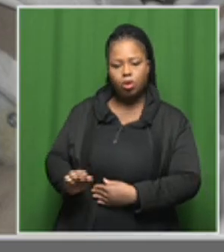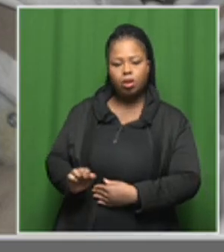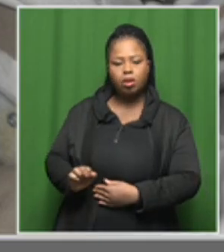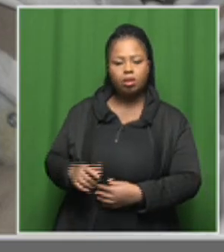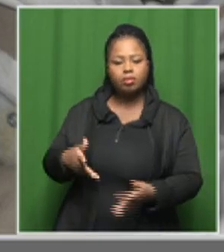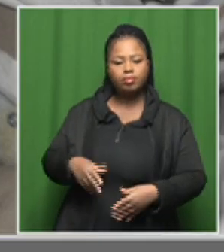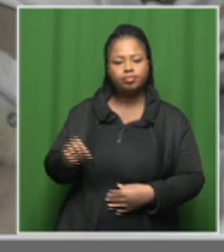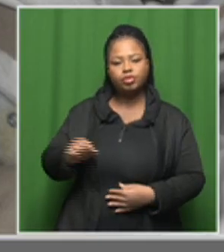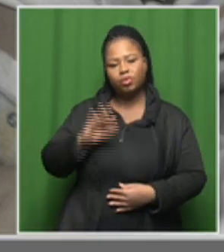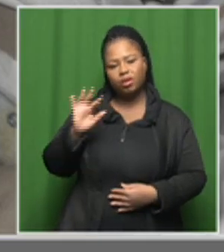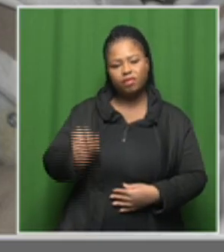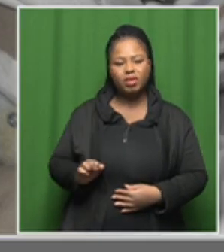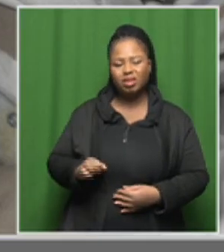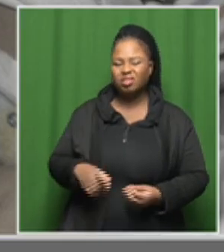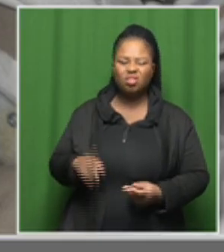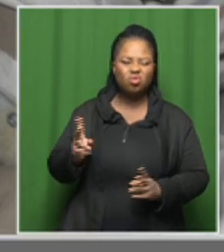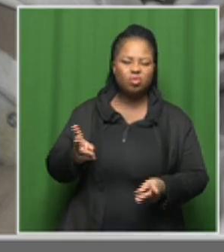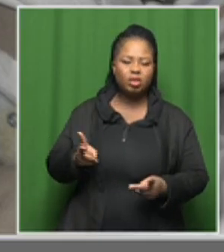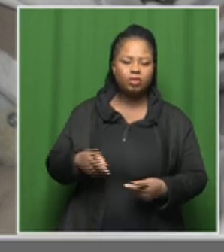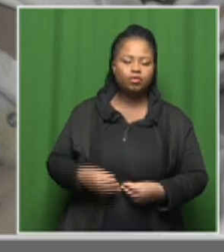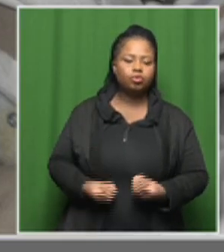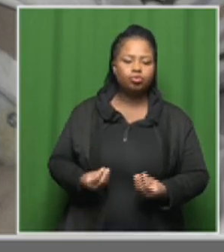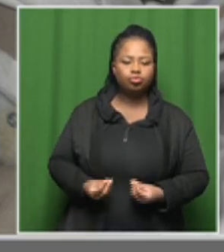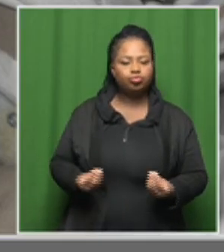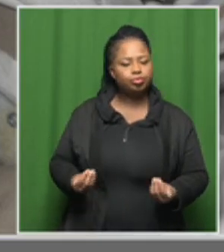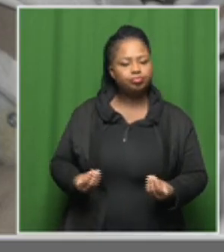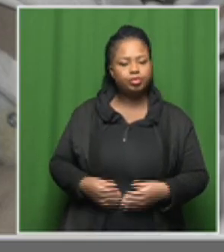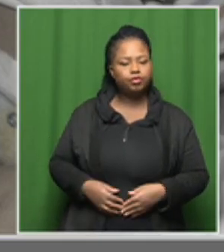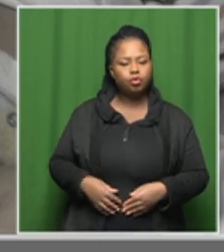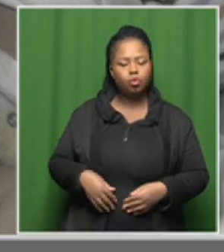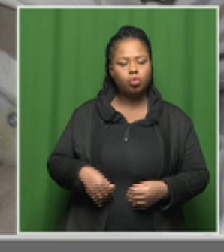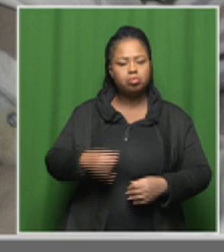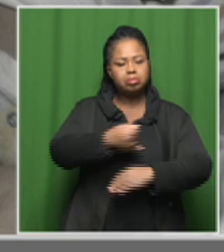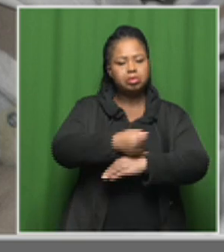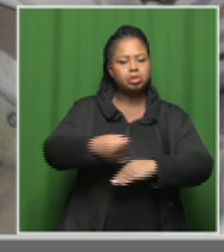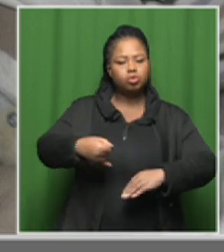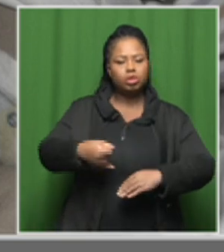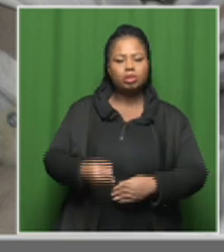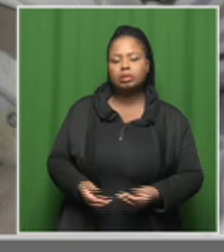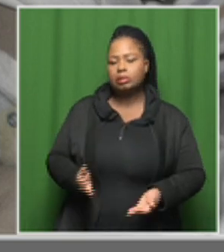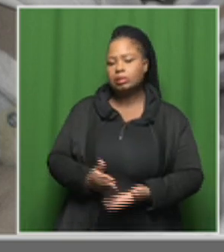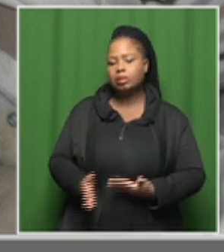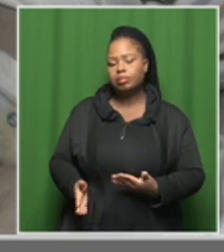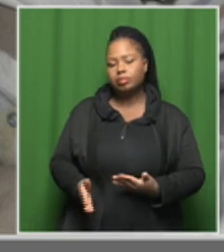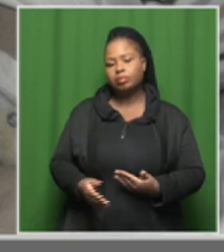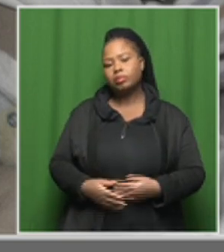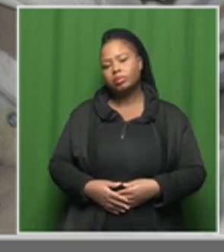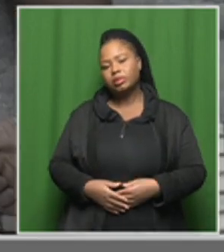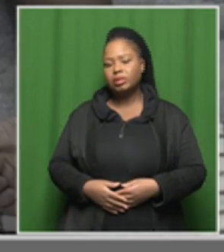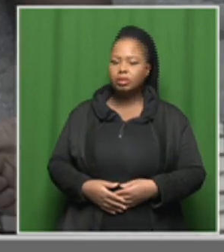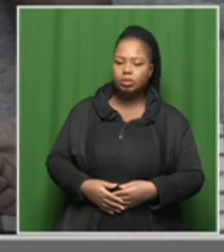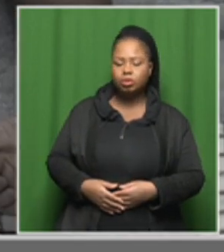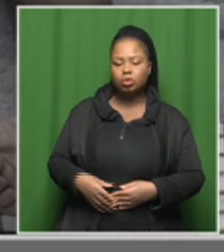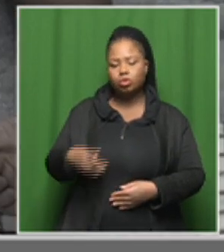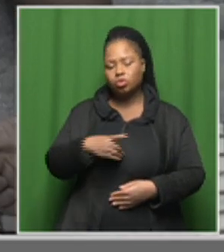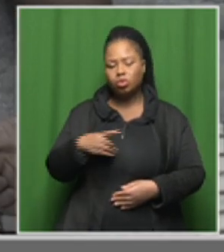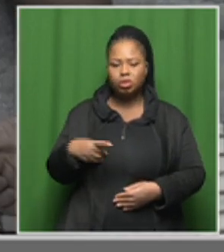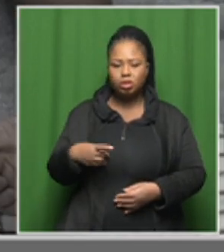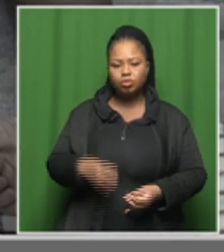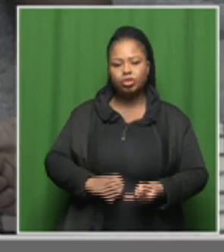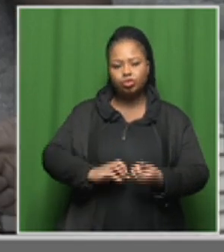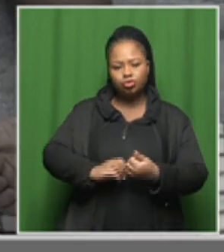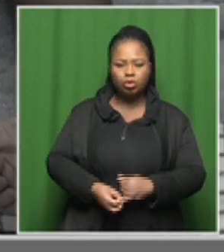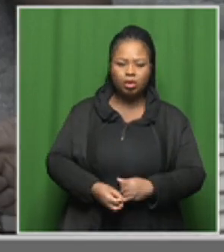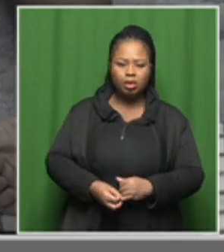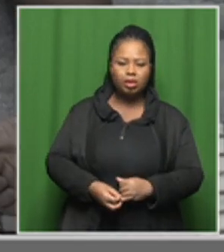South Africa was surgery for most kids, and there was no real. There were a few doctors trying minimally invasive and long-term